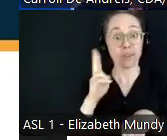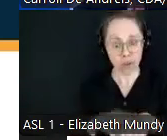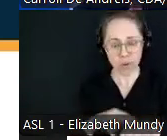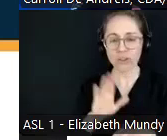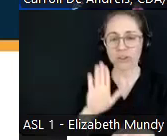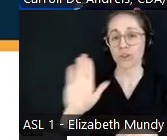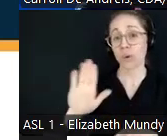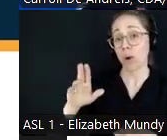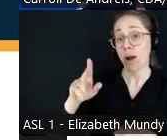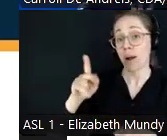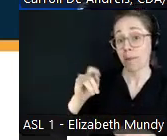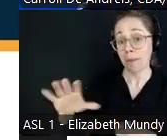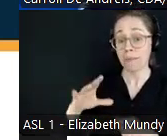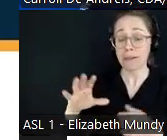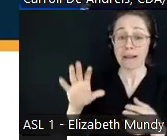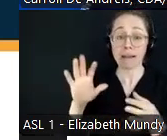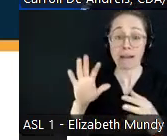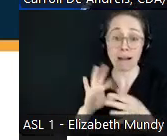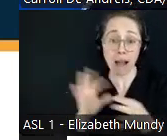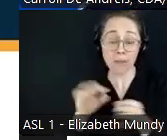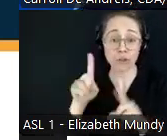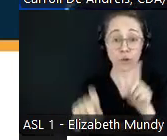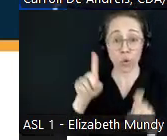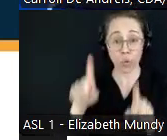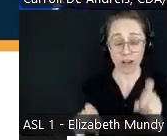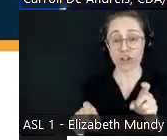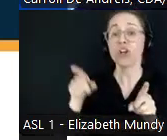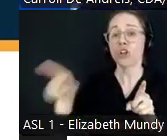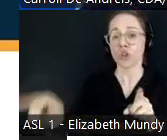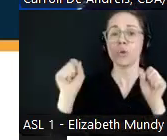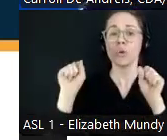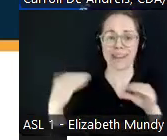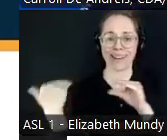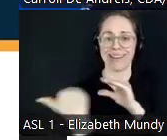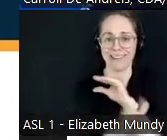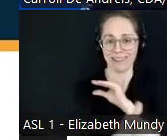comments and questions anytime to the Engage email box,